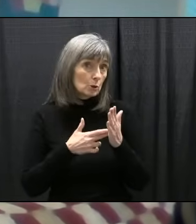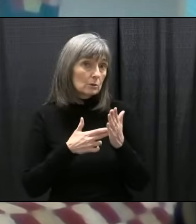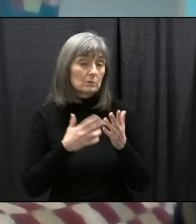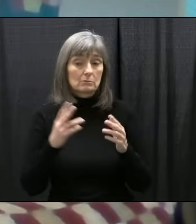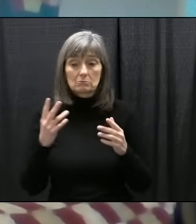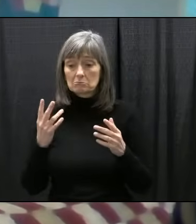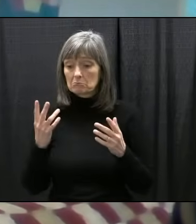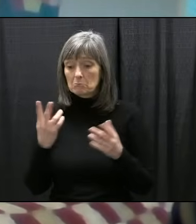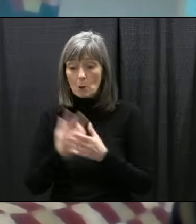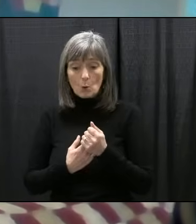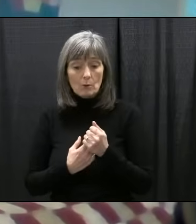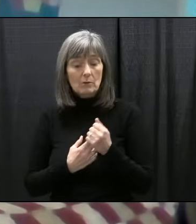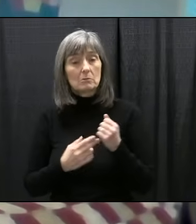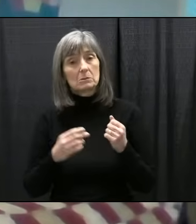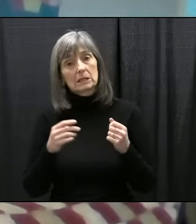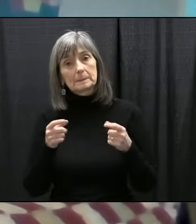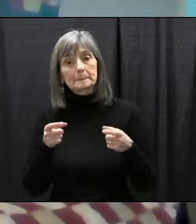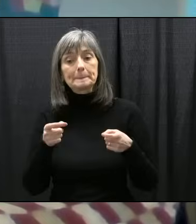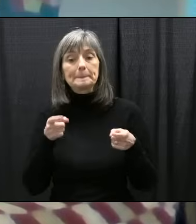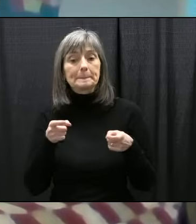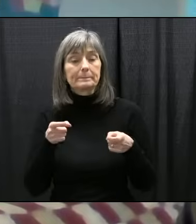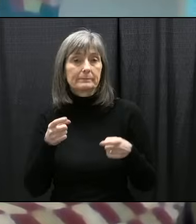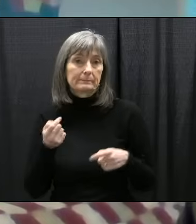can keep things in check.